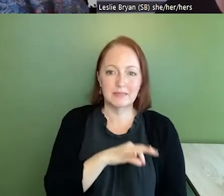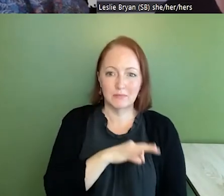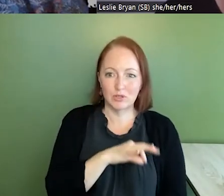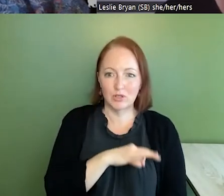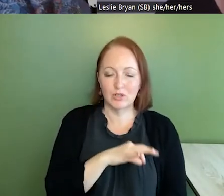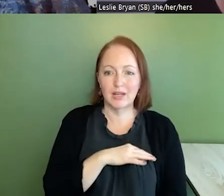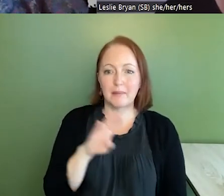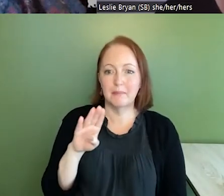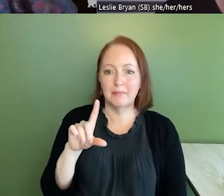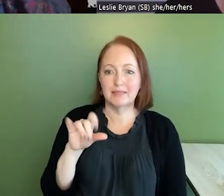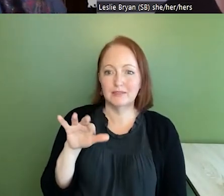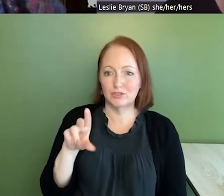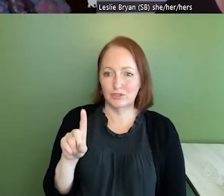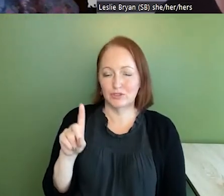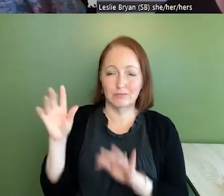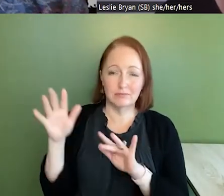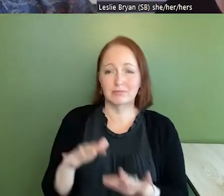had a blizzard.